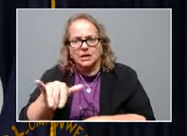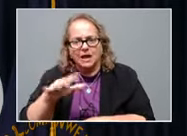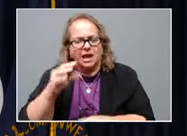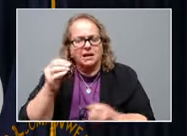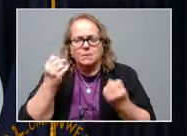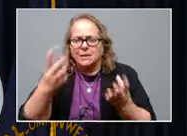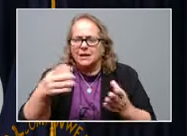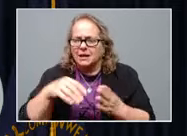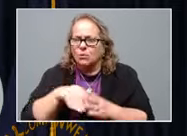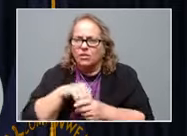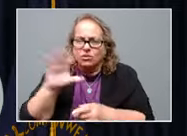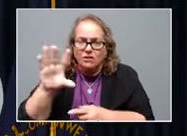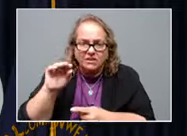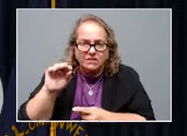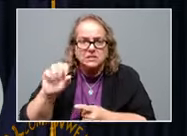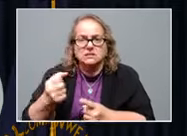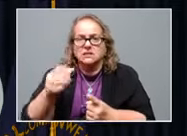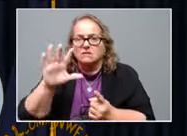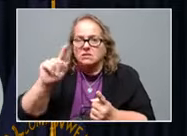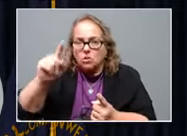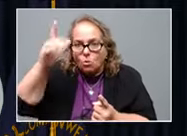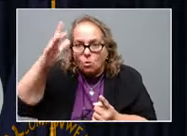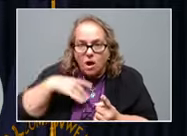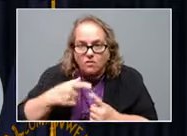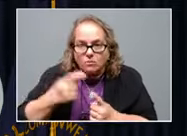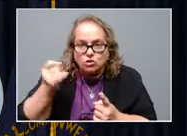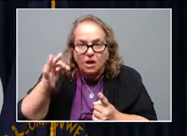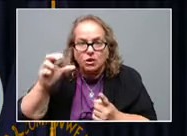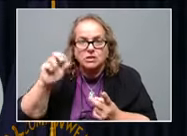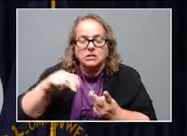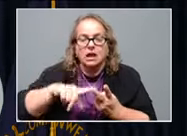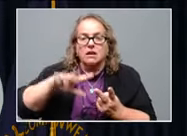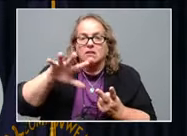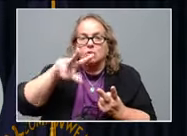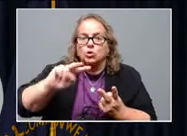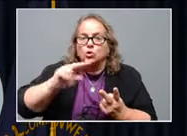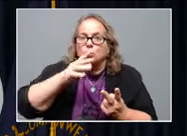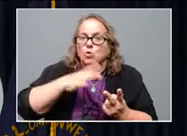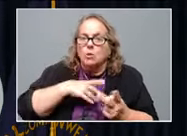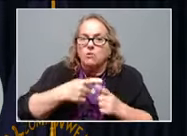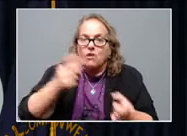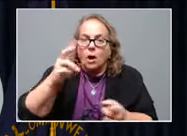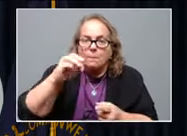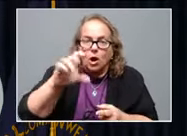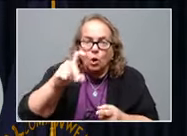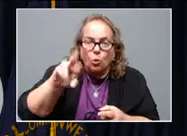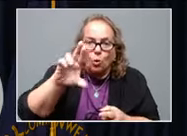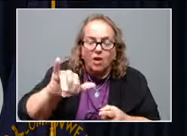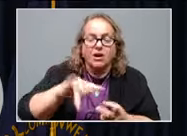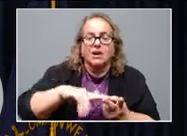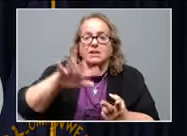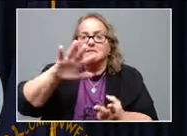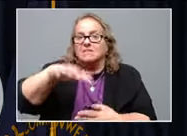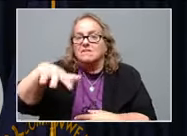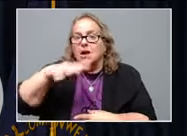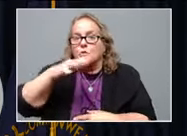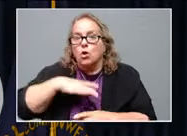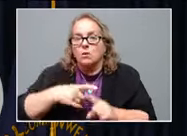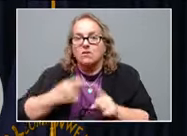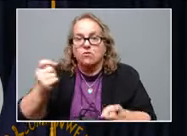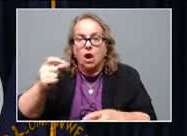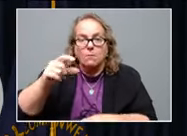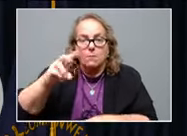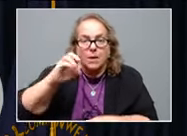50s. 51-year-old man from Jefferson, 52-year-old woman from McCreary, 55-year-old woman from McCreary, 56-year-old man